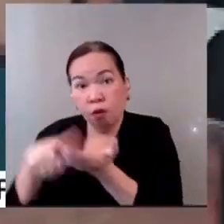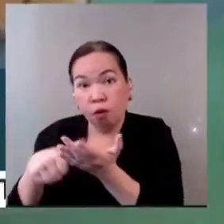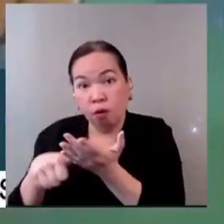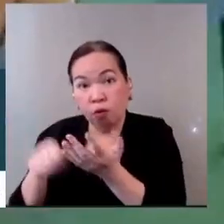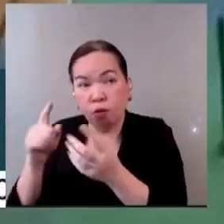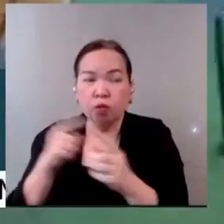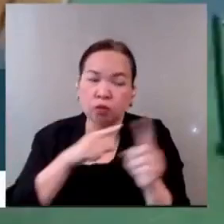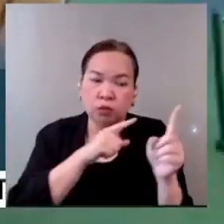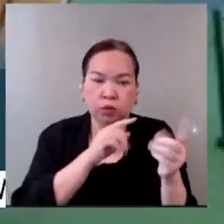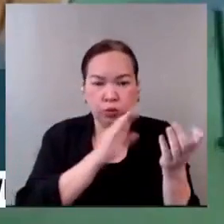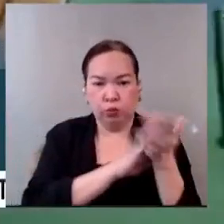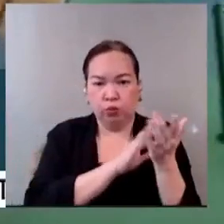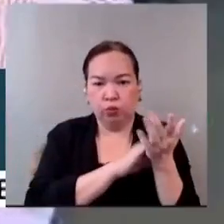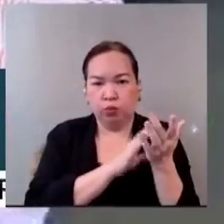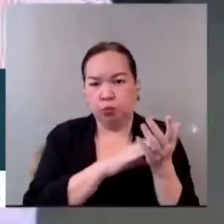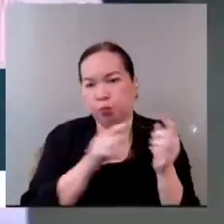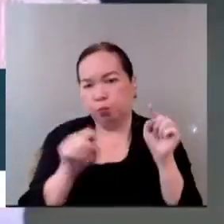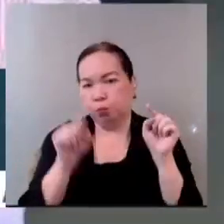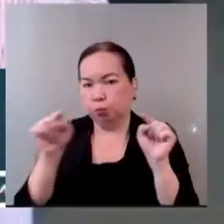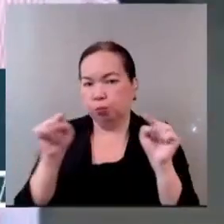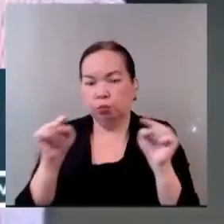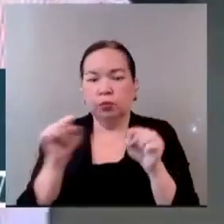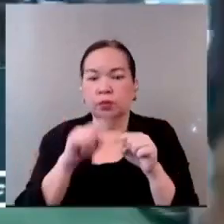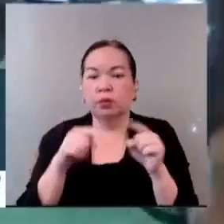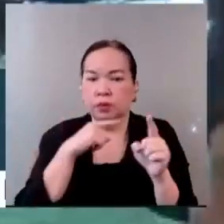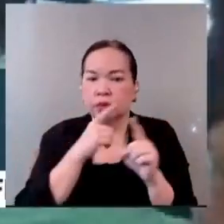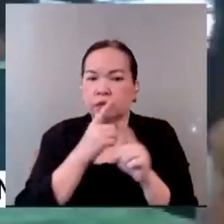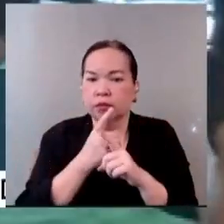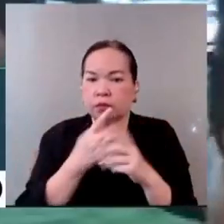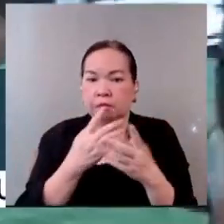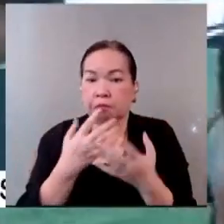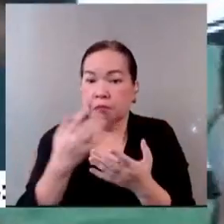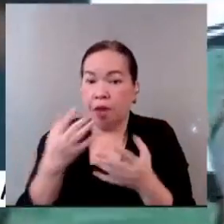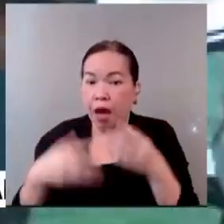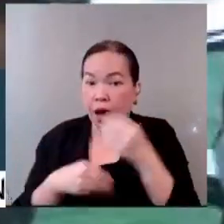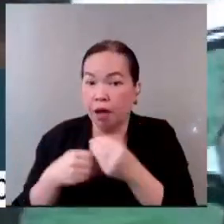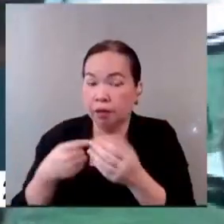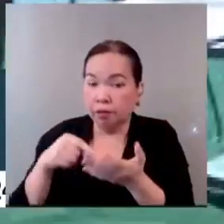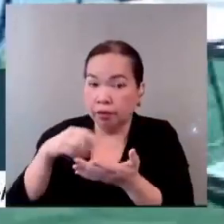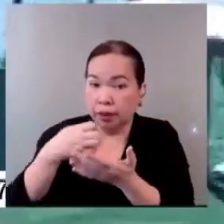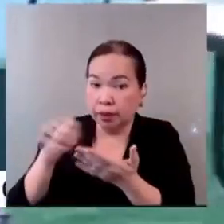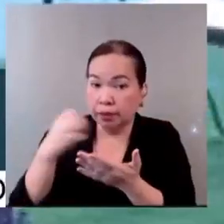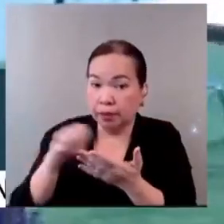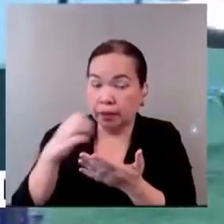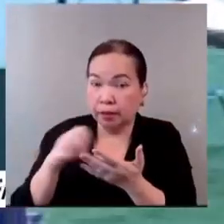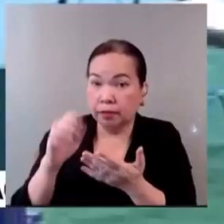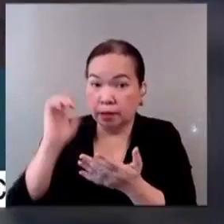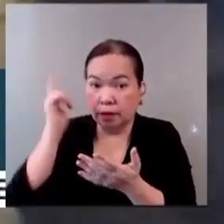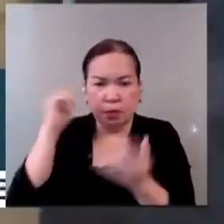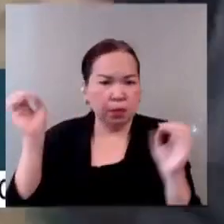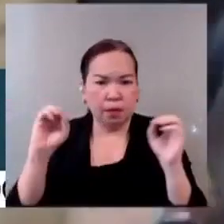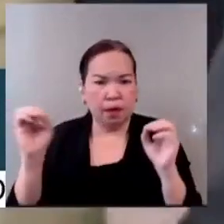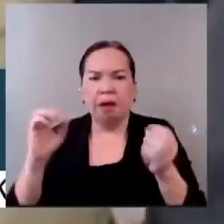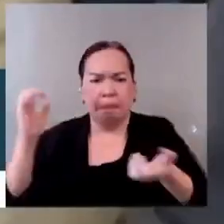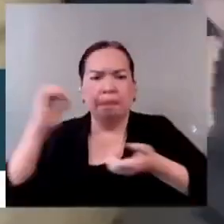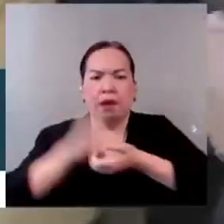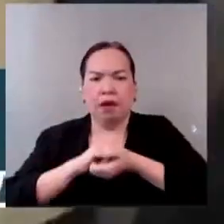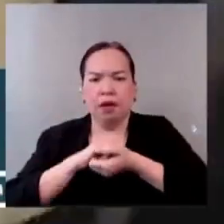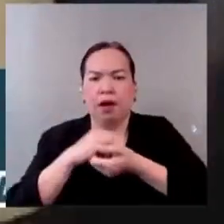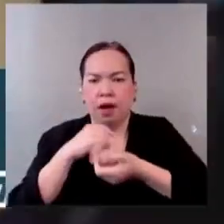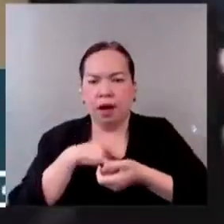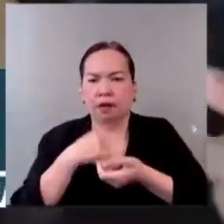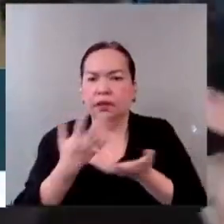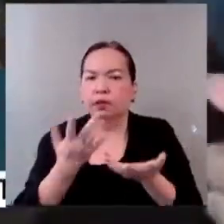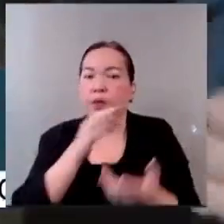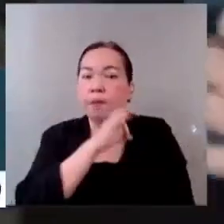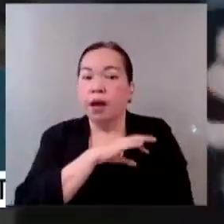schools. Garcia assured that this will be of no additional cost to the government. The partnership will supposedly be beneficial to mall owners